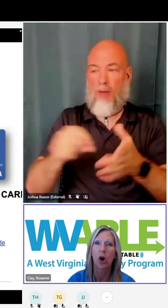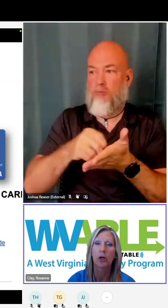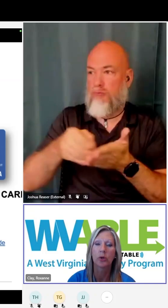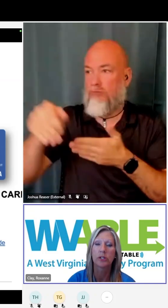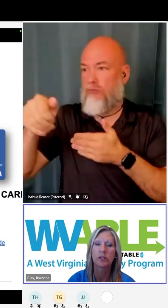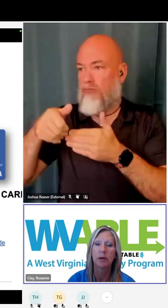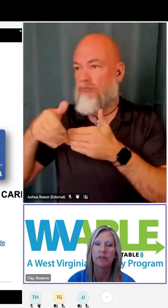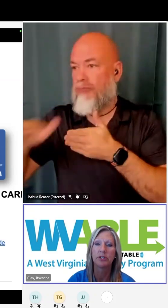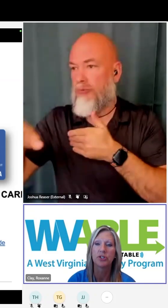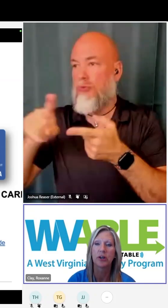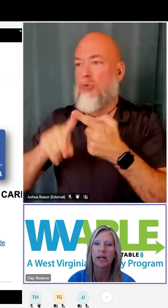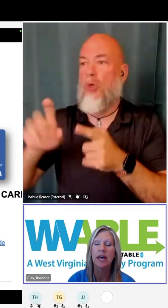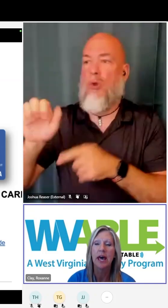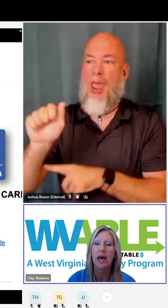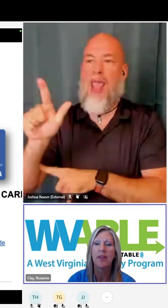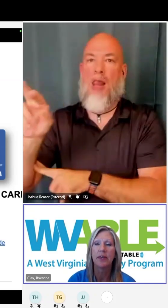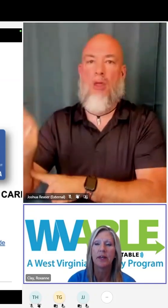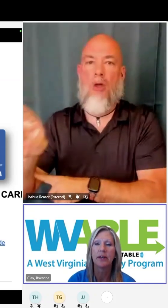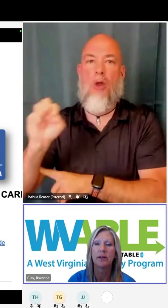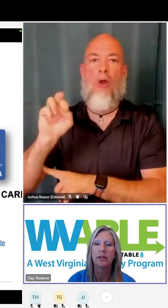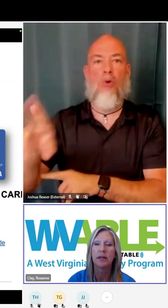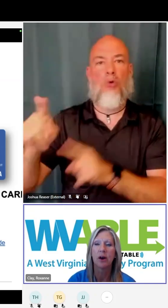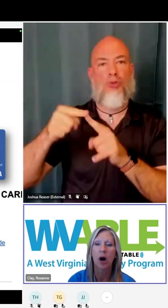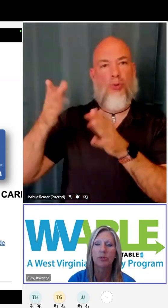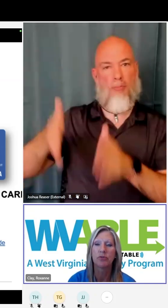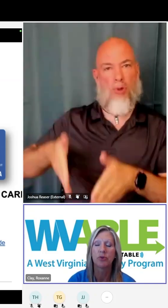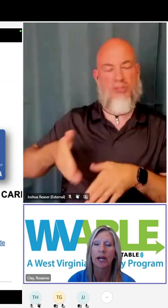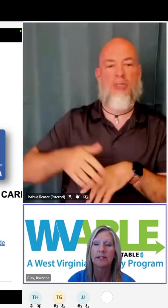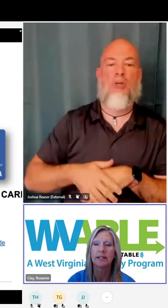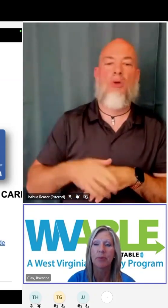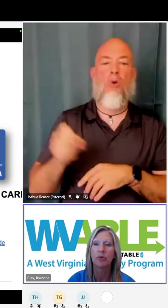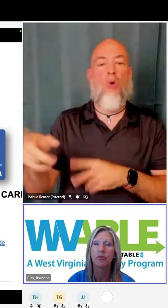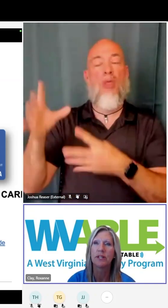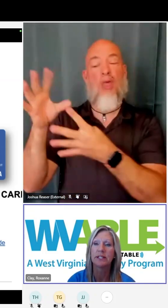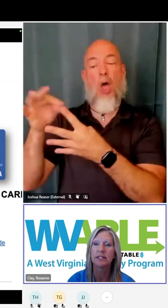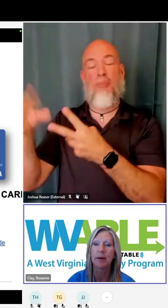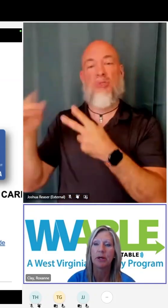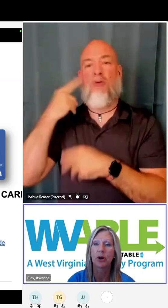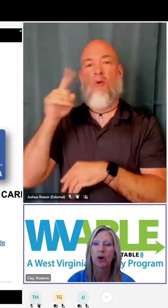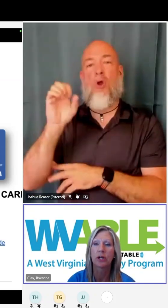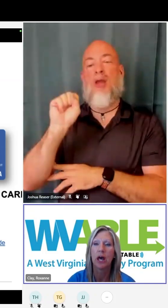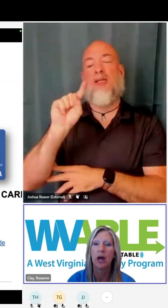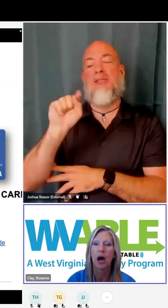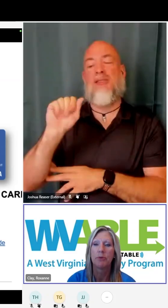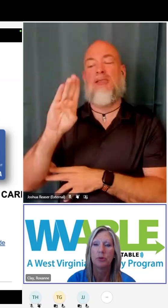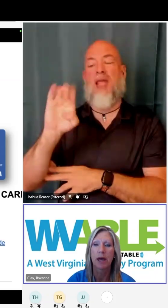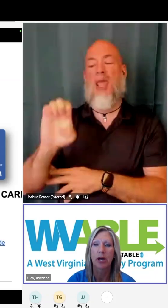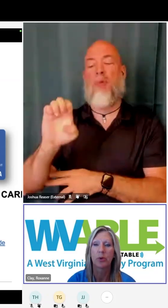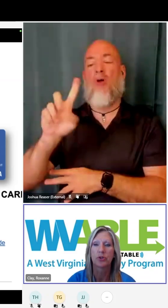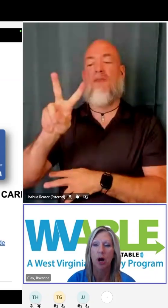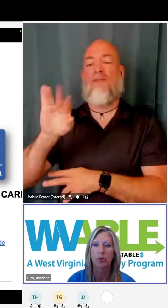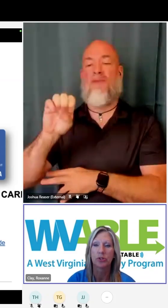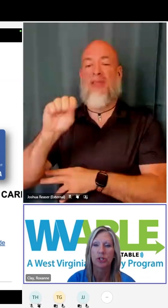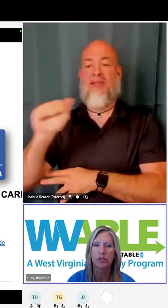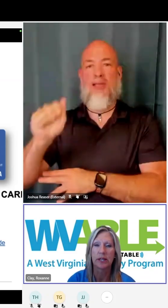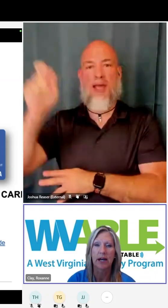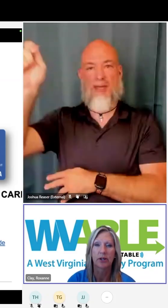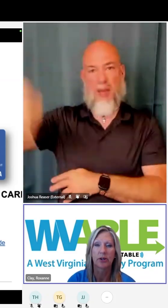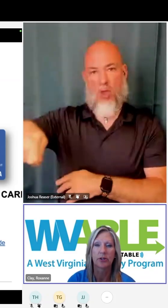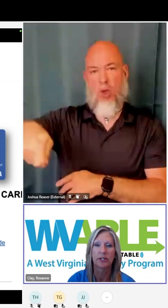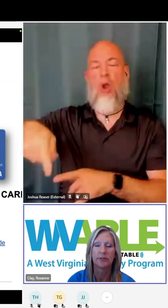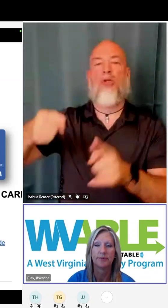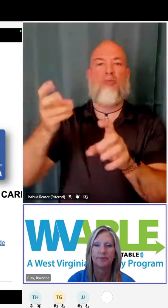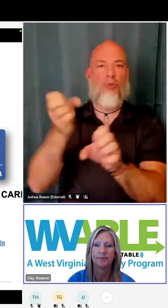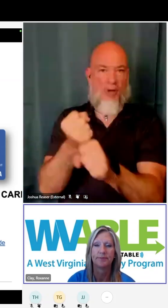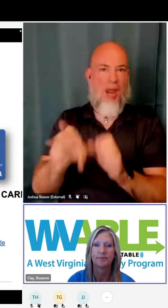the ALR or to the beneficiary, and then the option for a stable Visa debit card to make withdrawals using